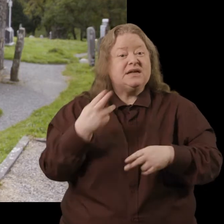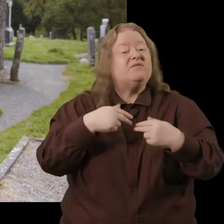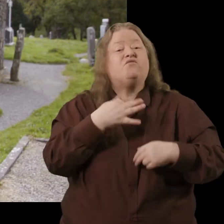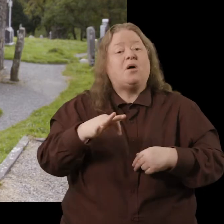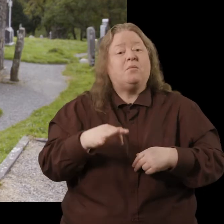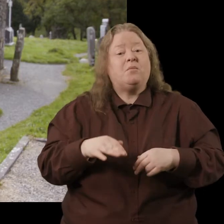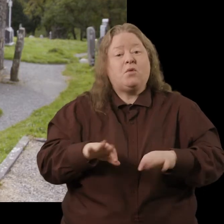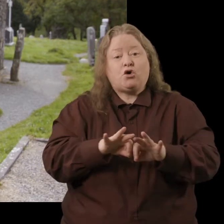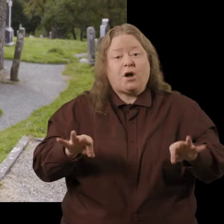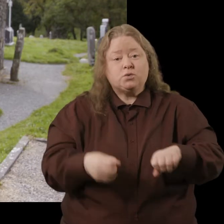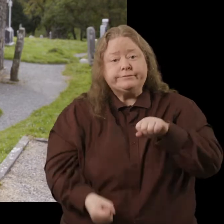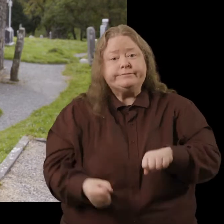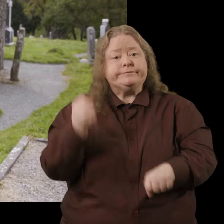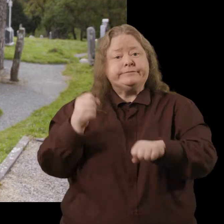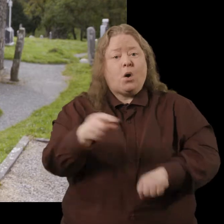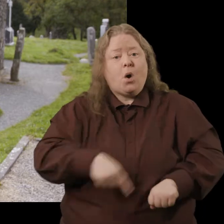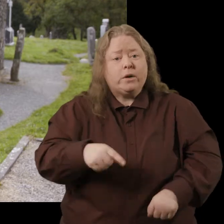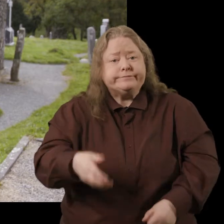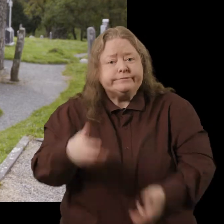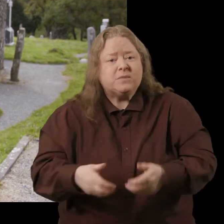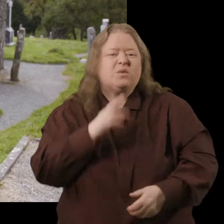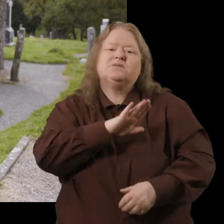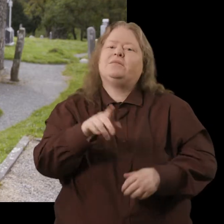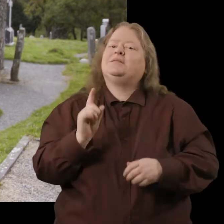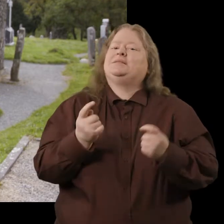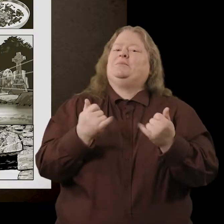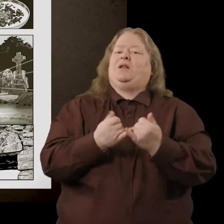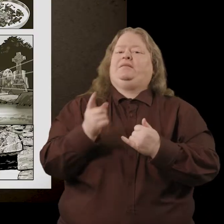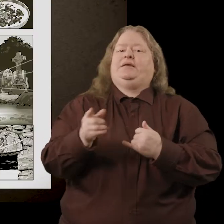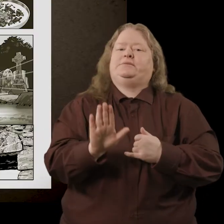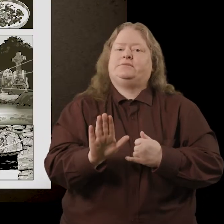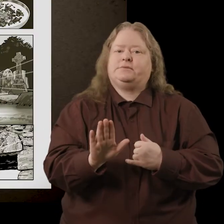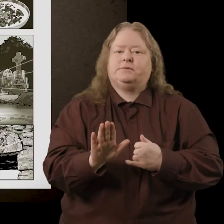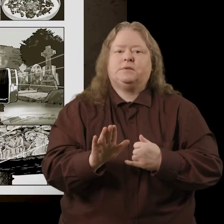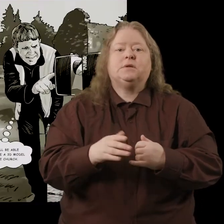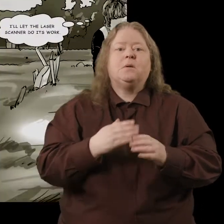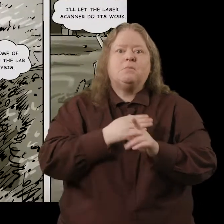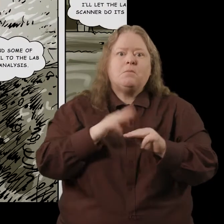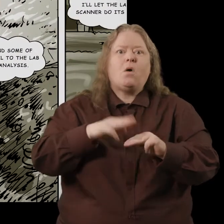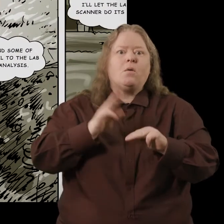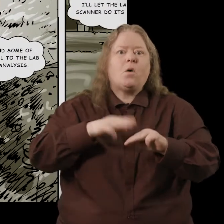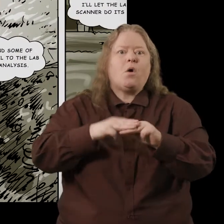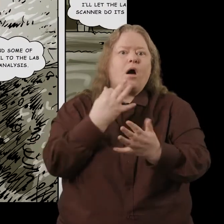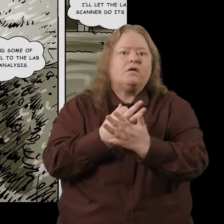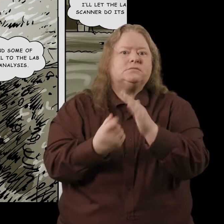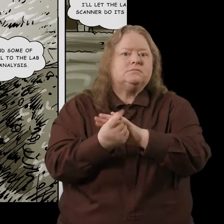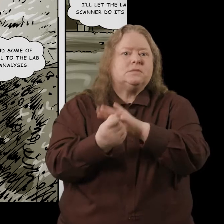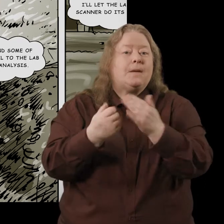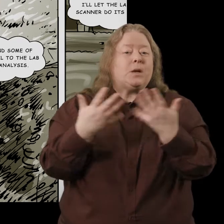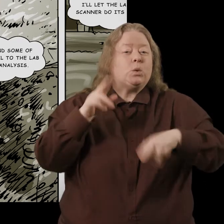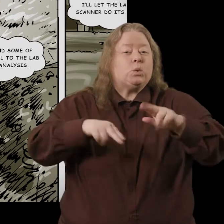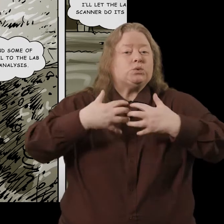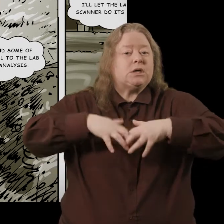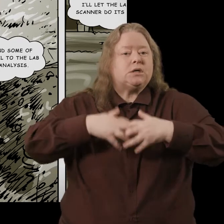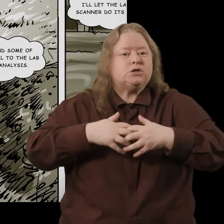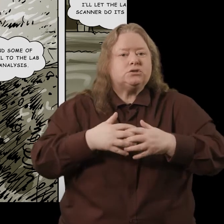from digging a hole in the ground. But it's not as simple as that. Increasingly, many new technologies are used to